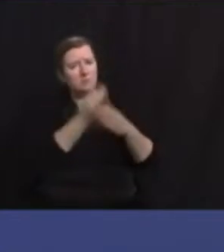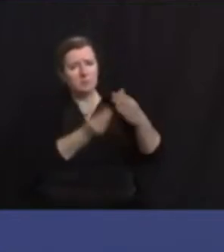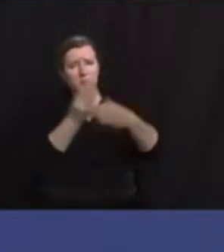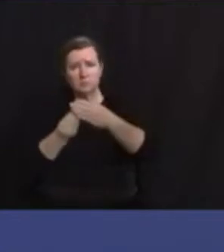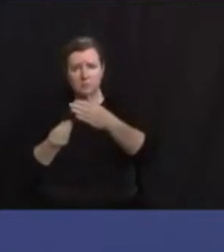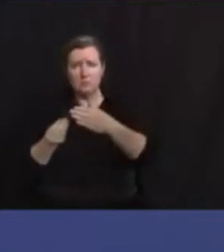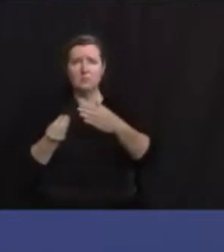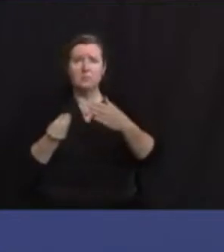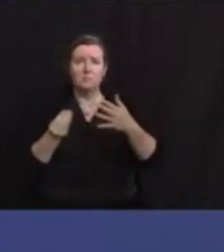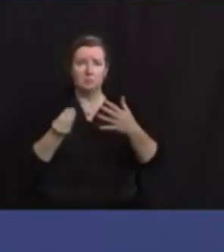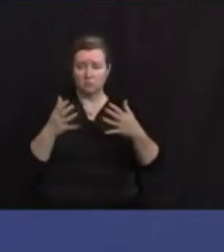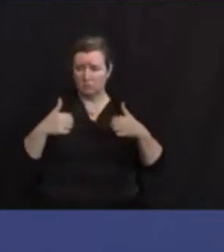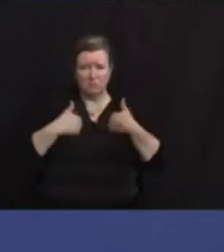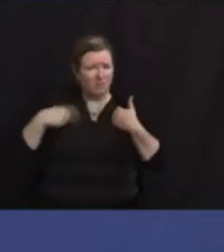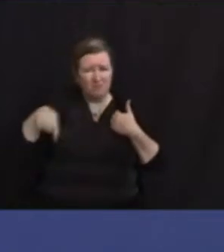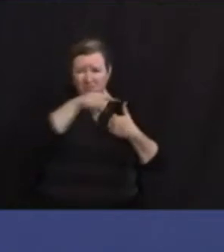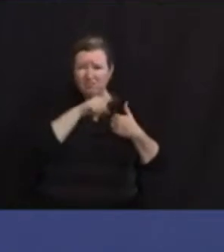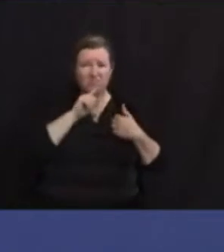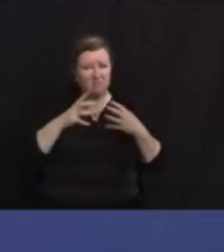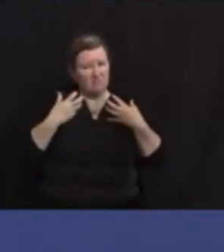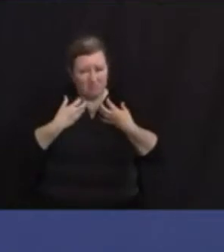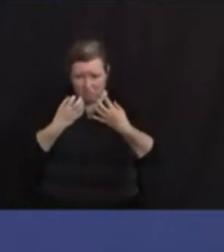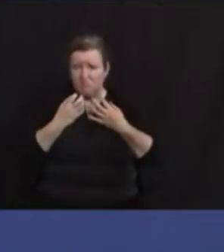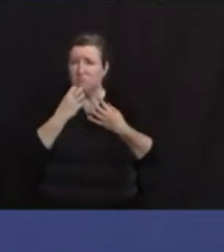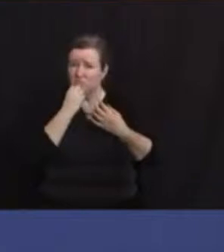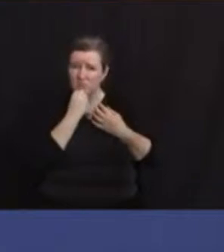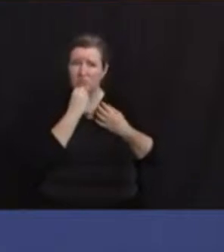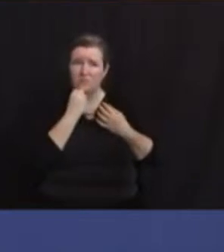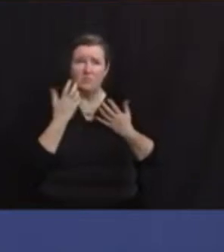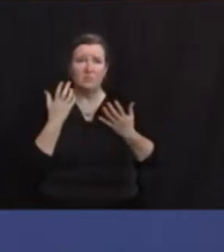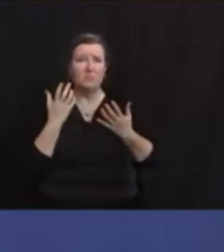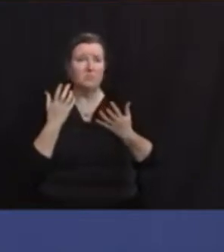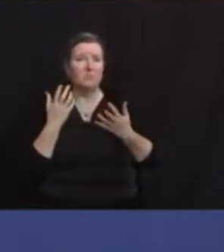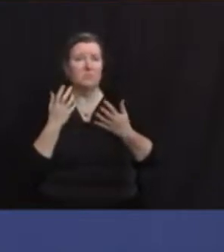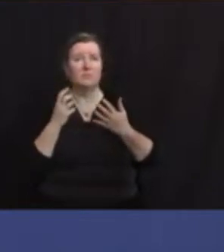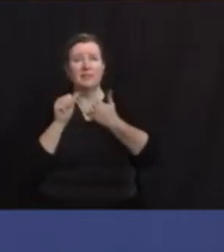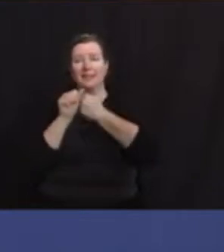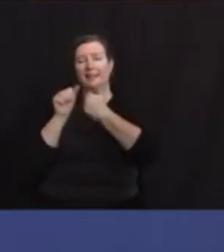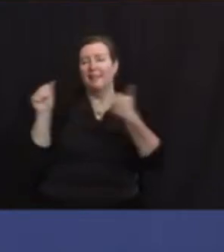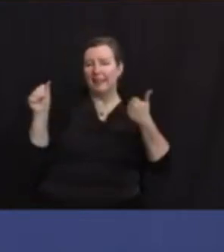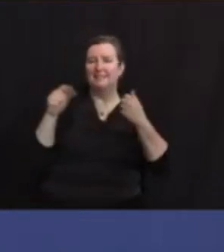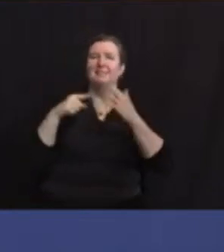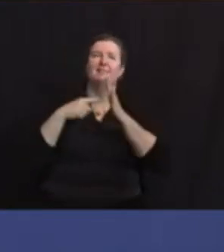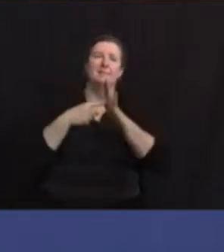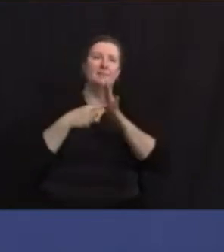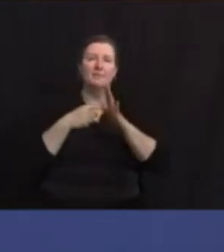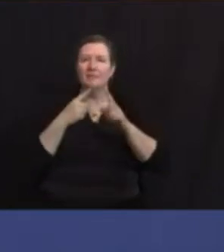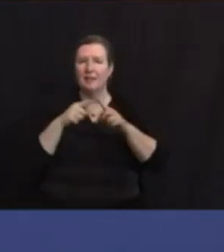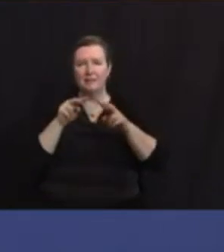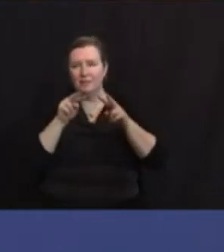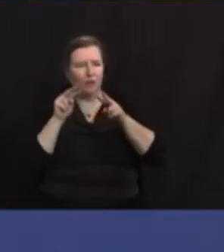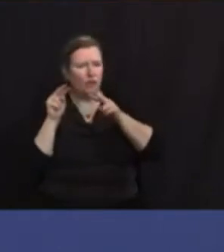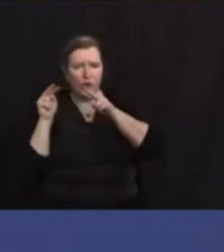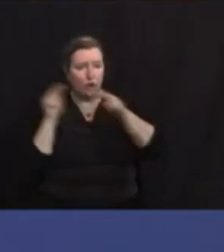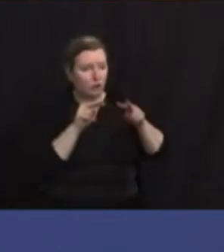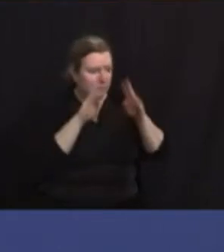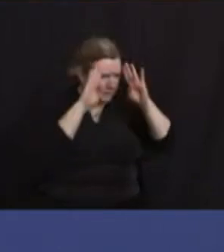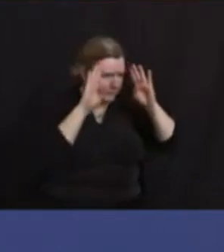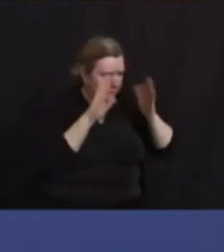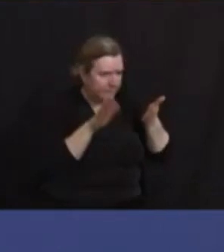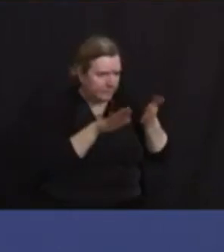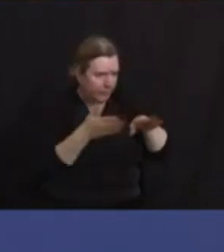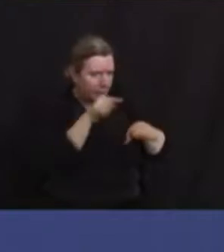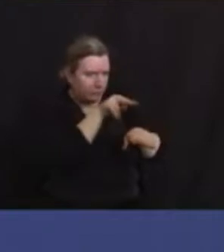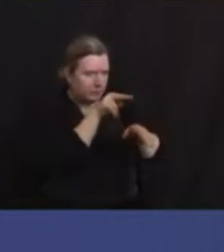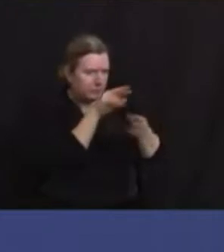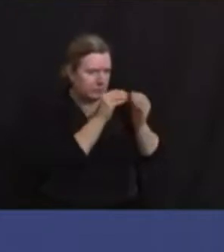life lived and lost, but that's a lagging indicator. So deaths would not be in that first rung. It would be